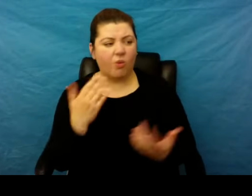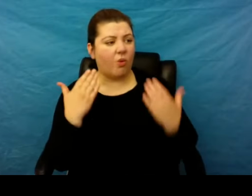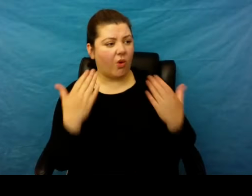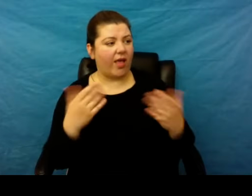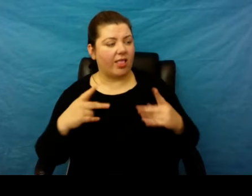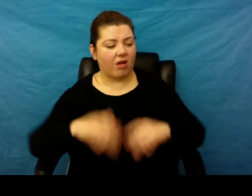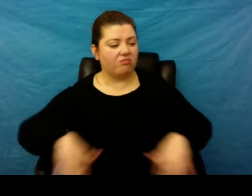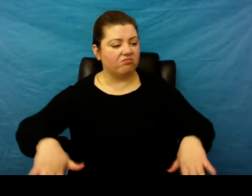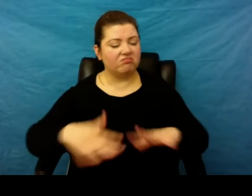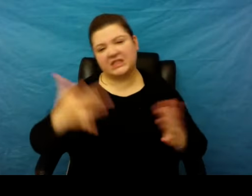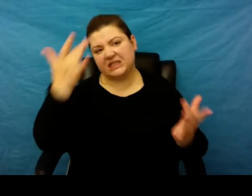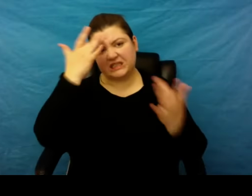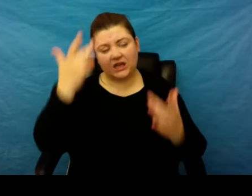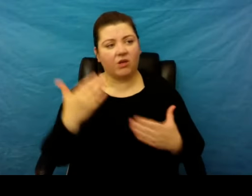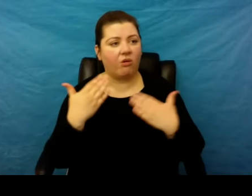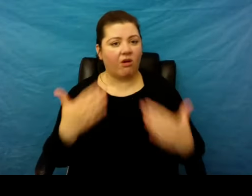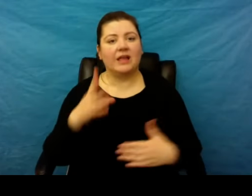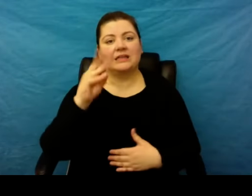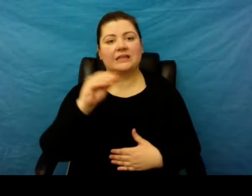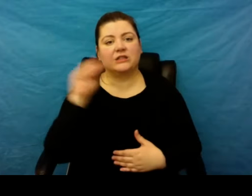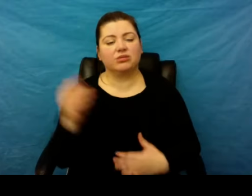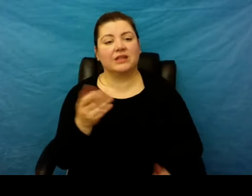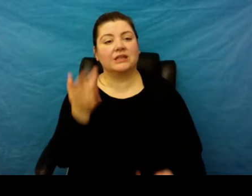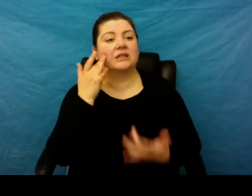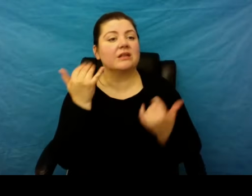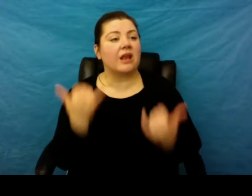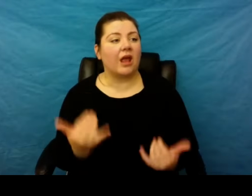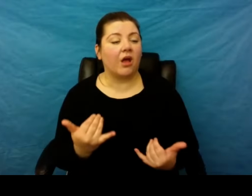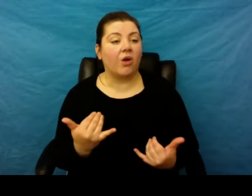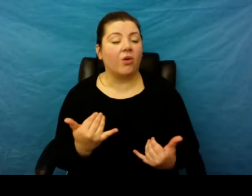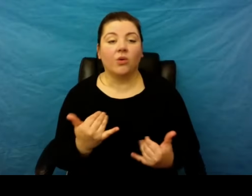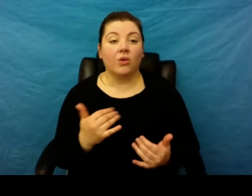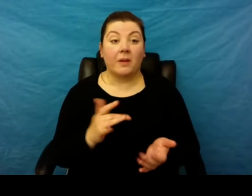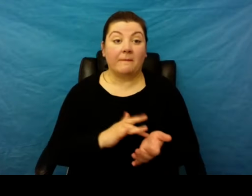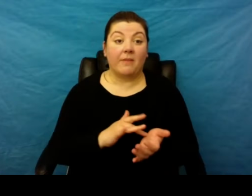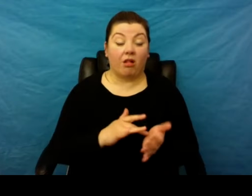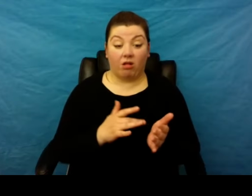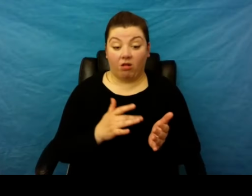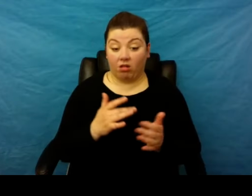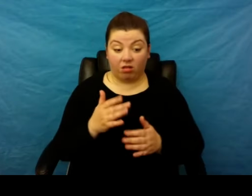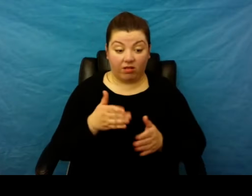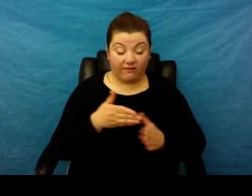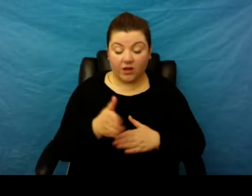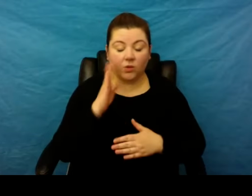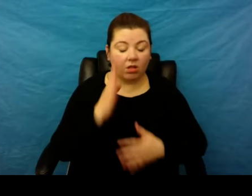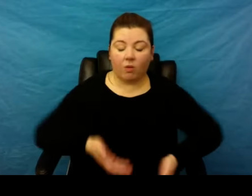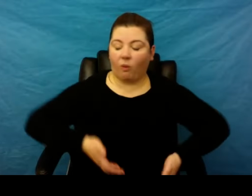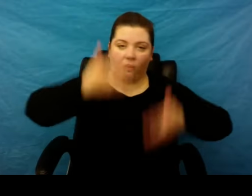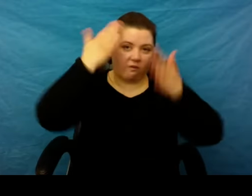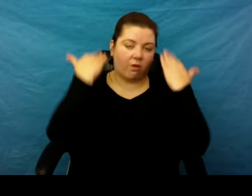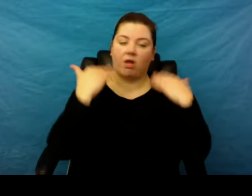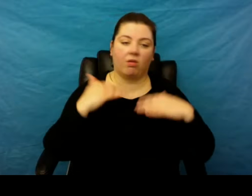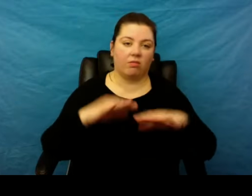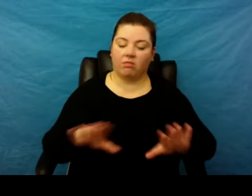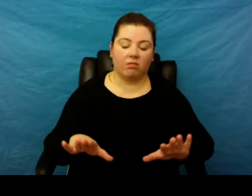population and to get 60% of your population sick will overwhelm your healthcare system. And so I think everybody in